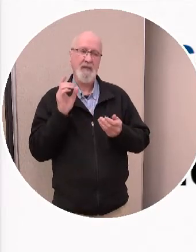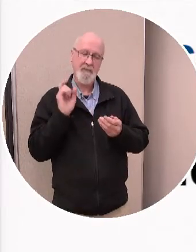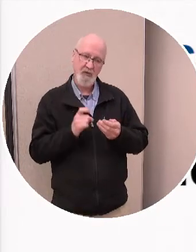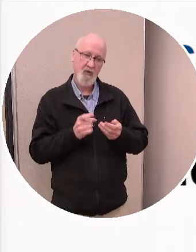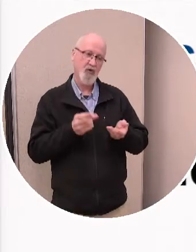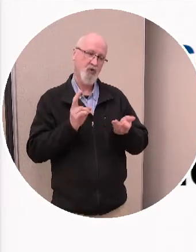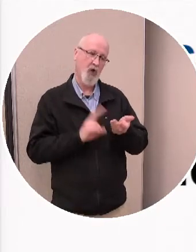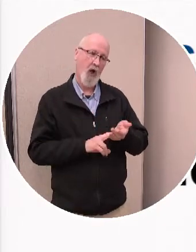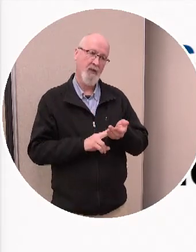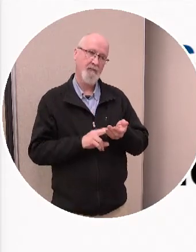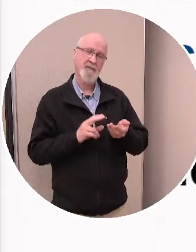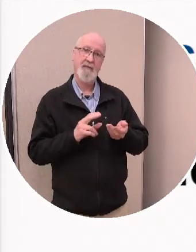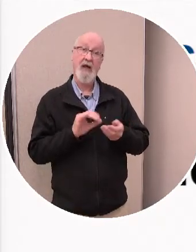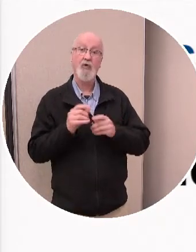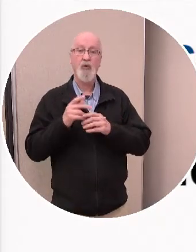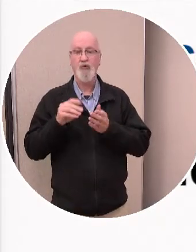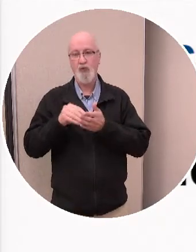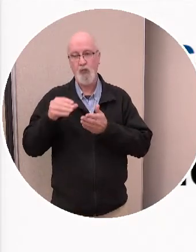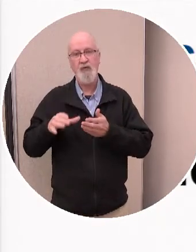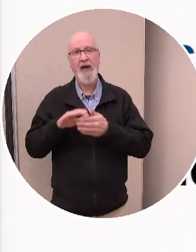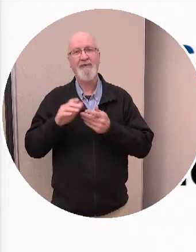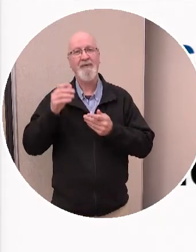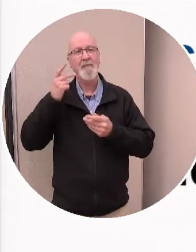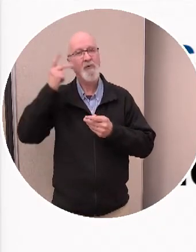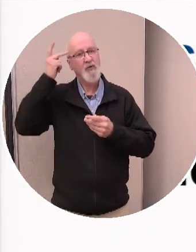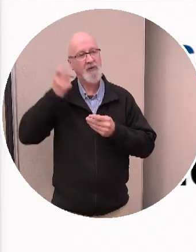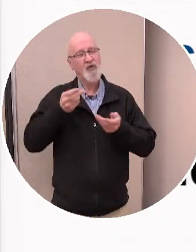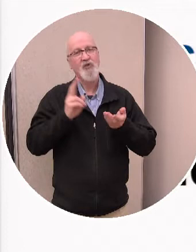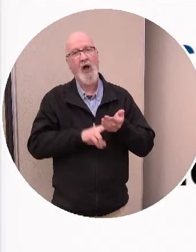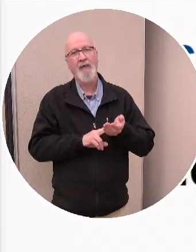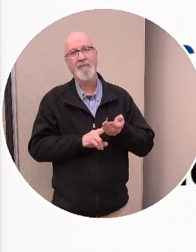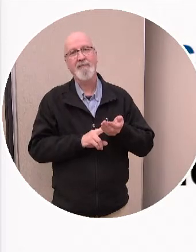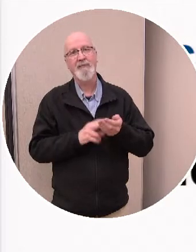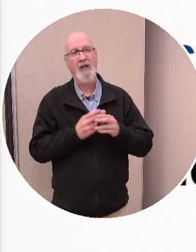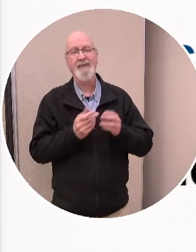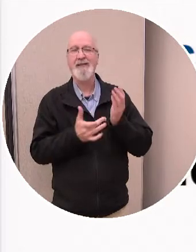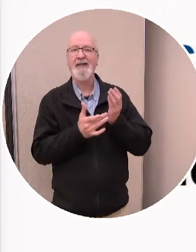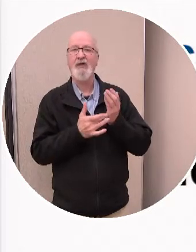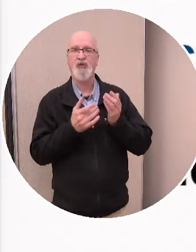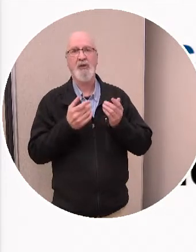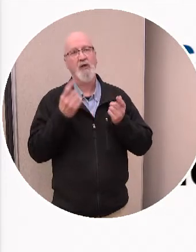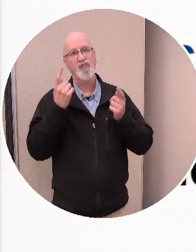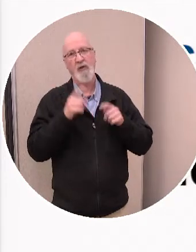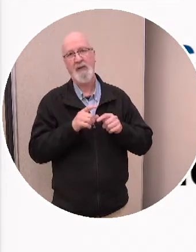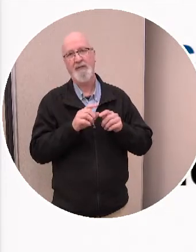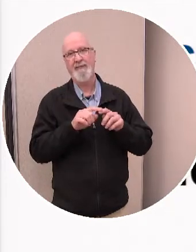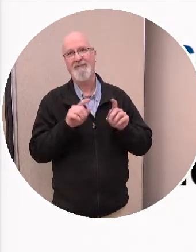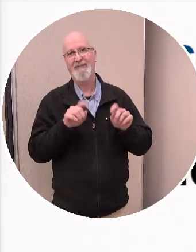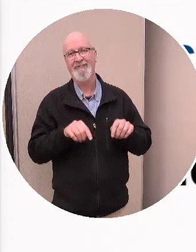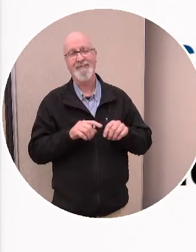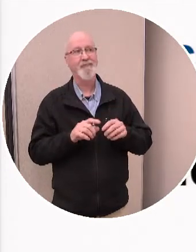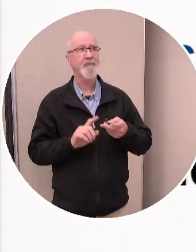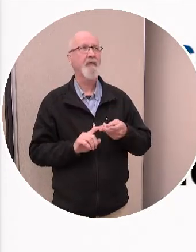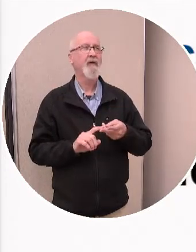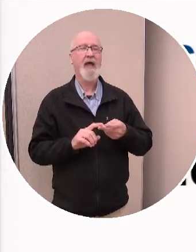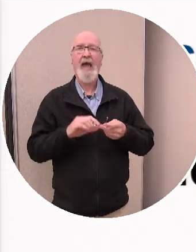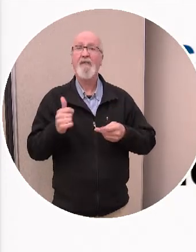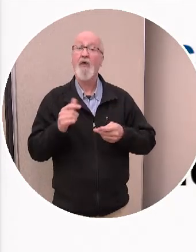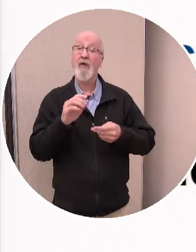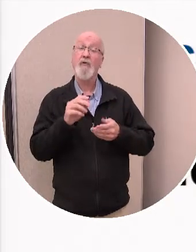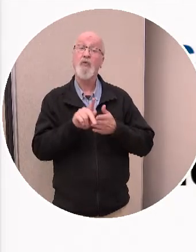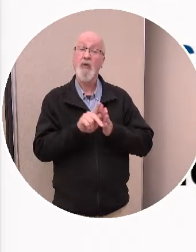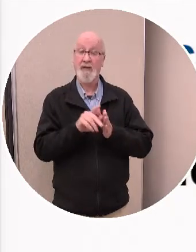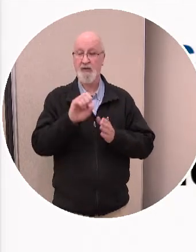to sign on the acceptable use and technology agreement. We have a social media policy, and the district's social